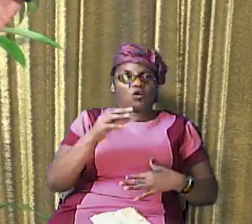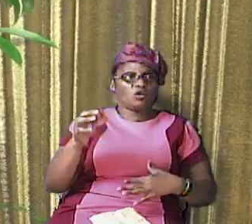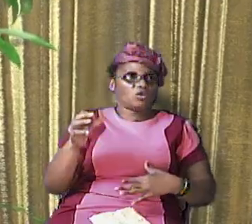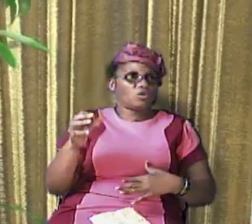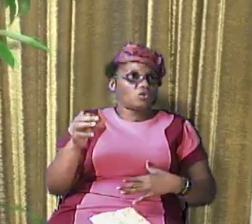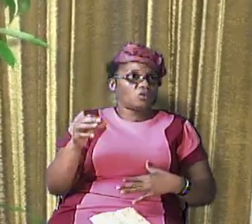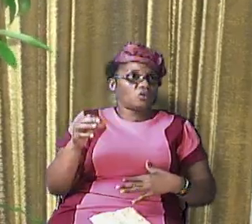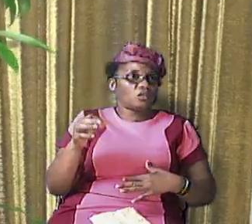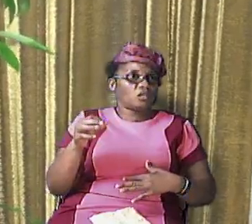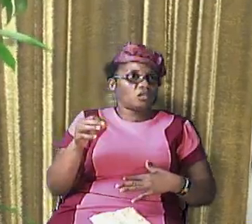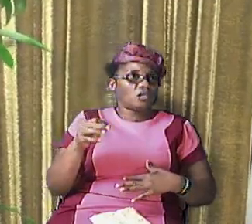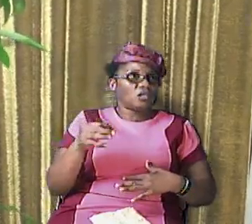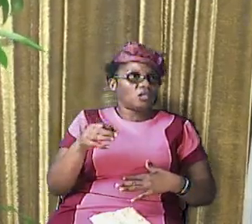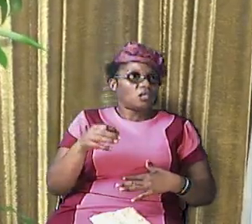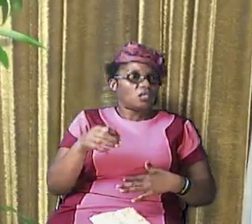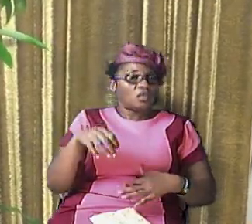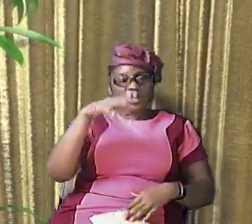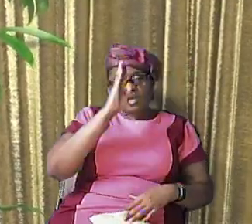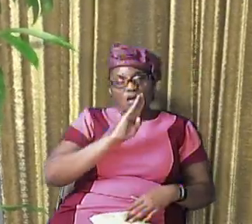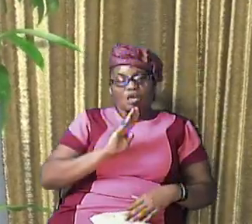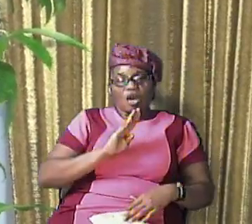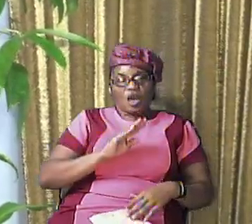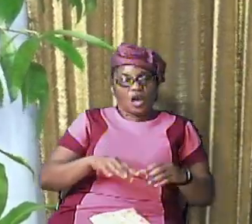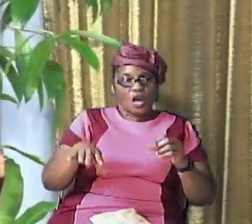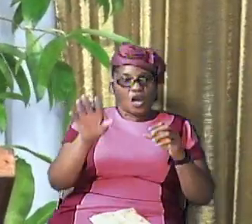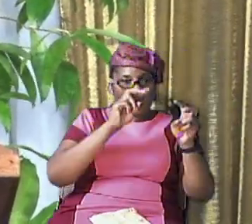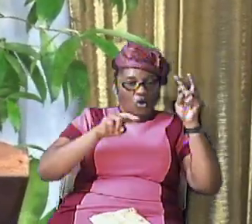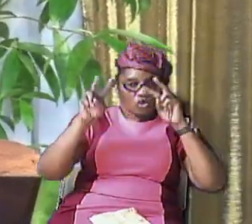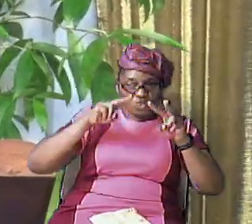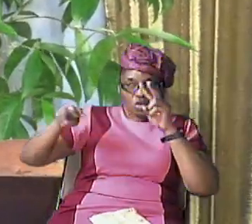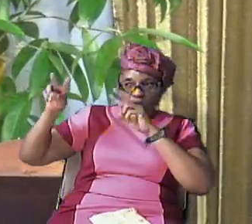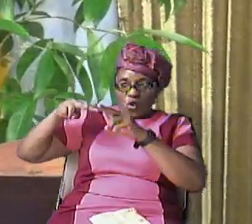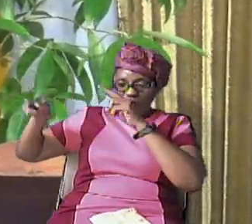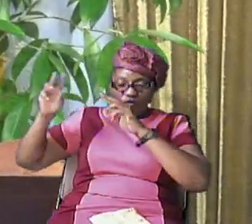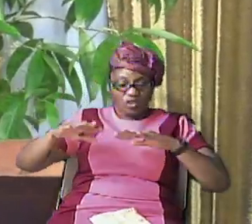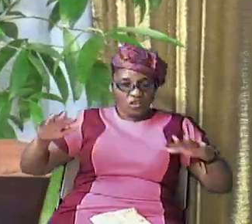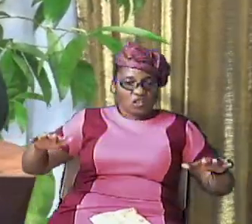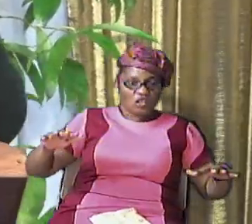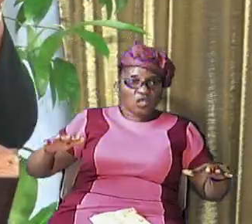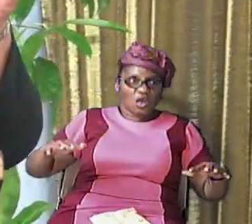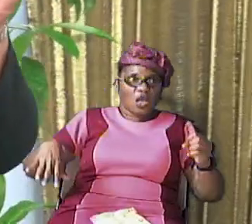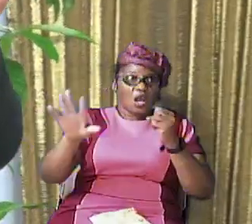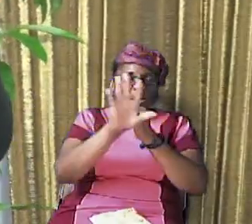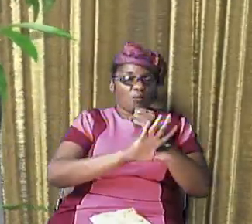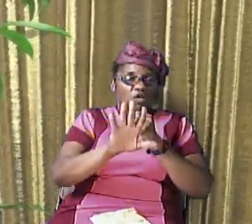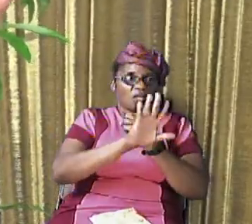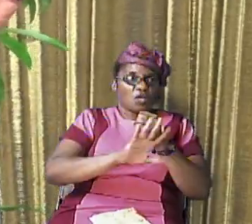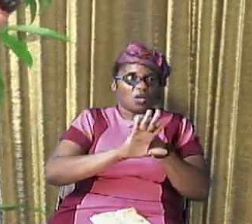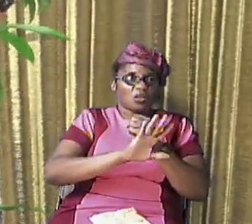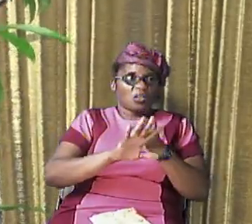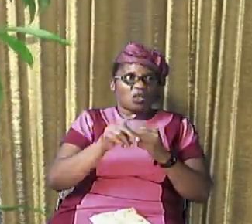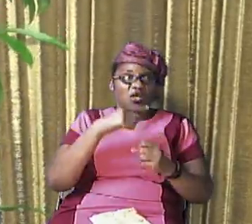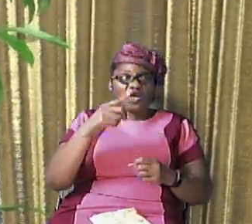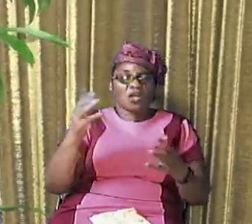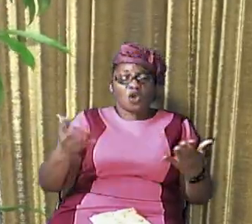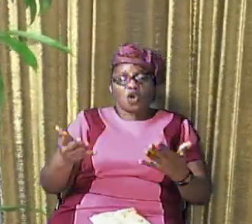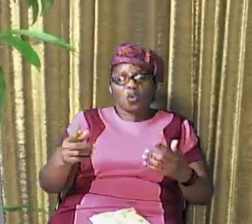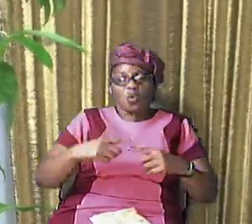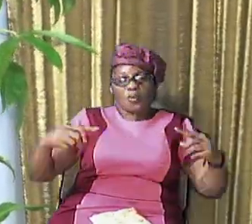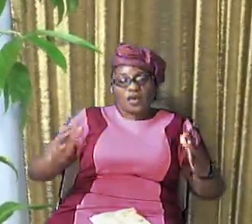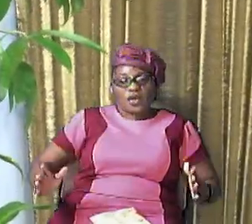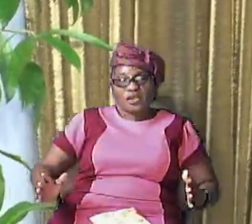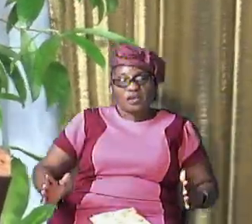man, God watches over his children. He protects you. He tells you what the enemy is up to. Oh,